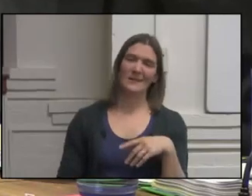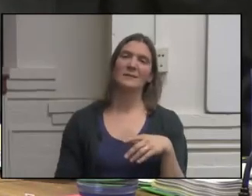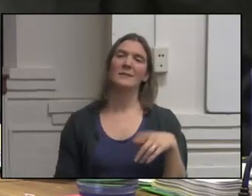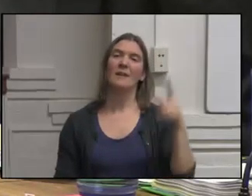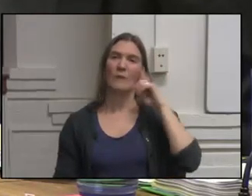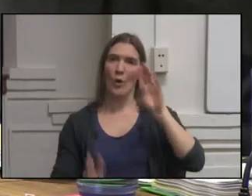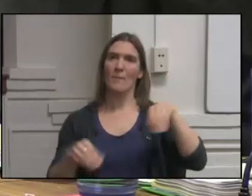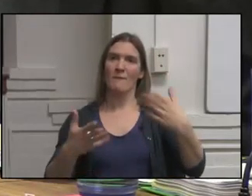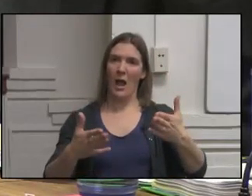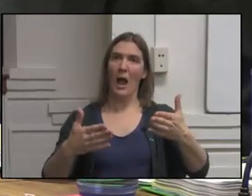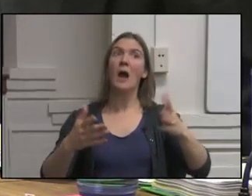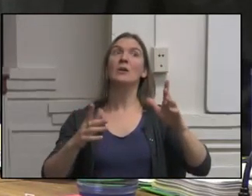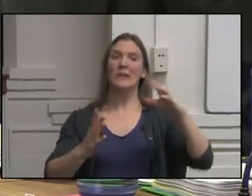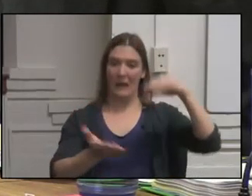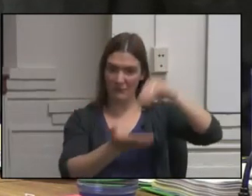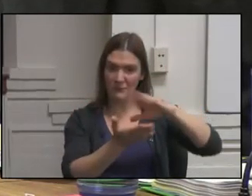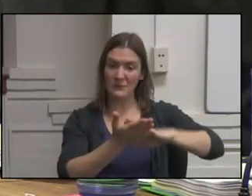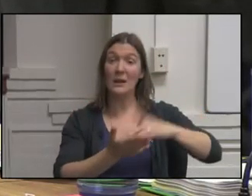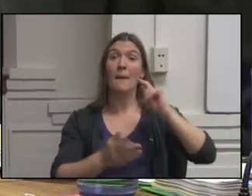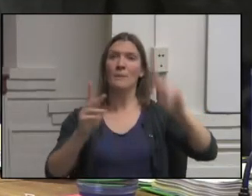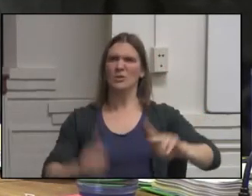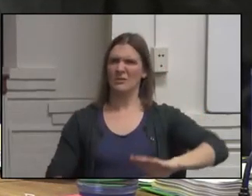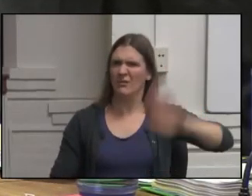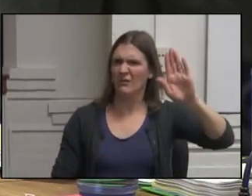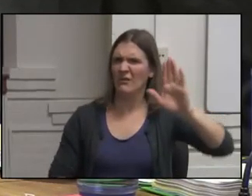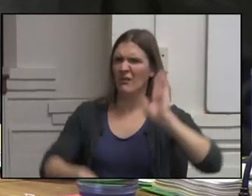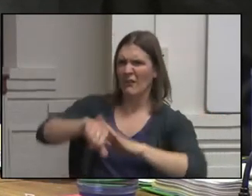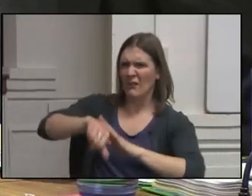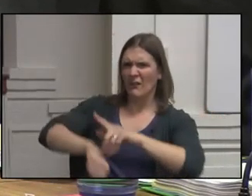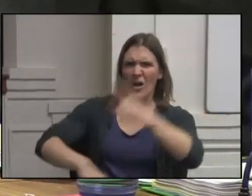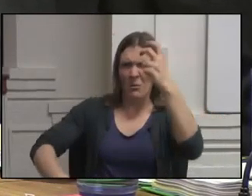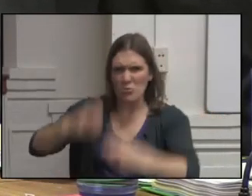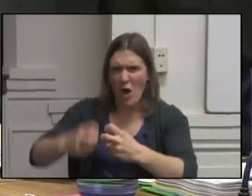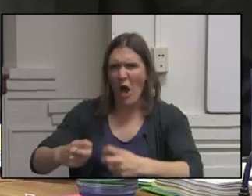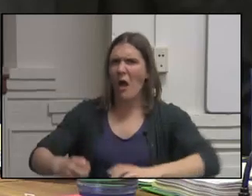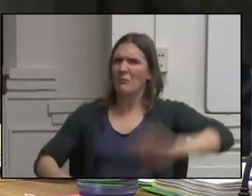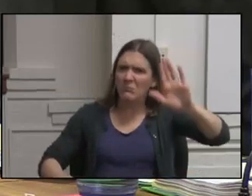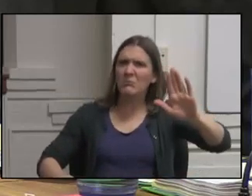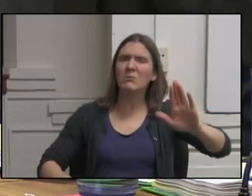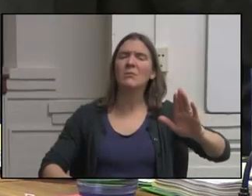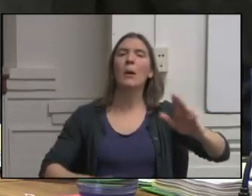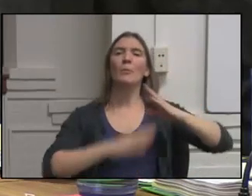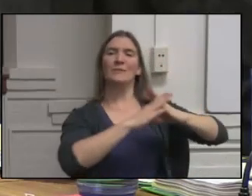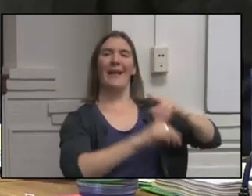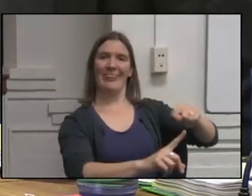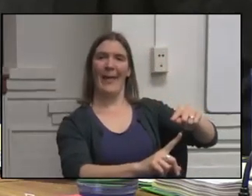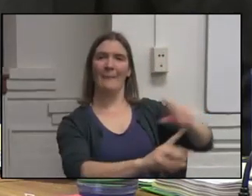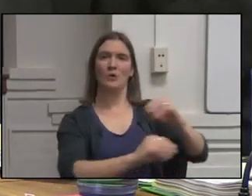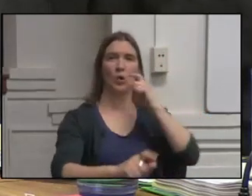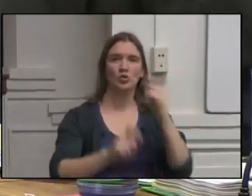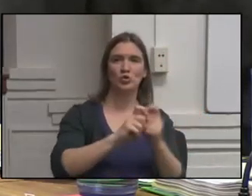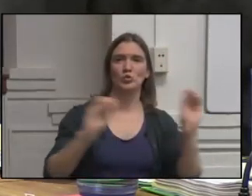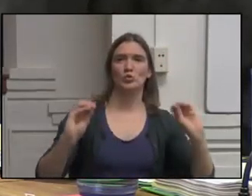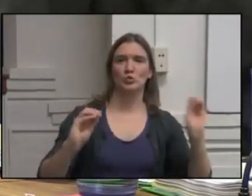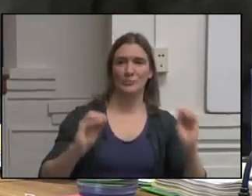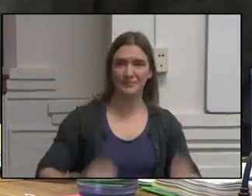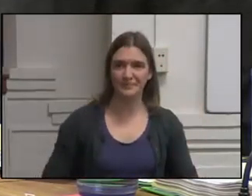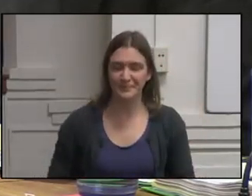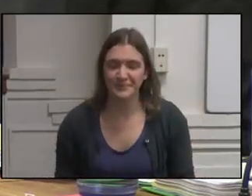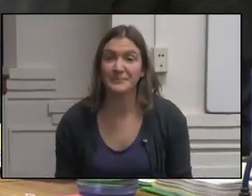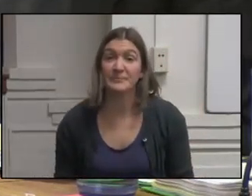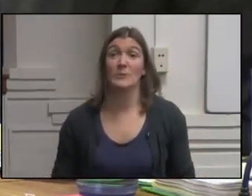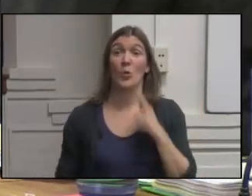does provide explicit protection to whistleblowers. Which is always a good thing to have in it a policy. It is indeed. Yep. I'm highly supportive of that. So we recommend